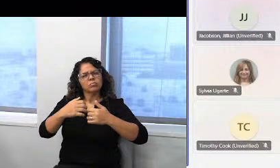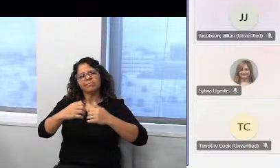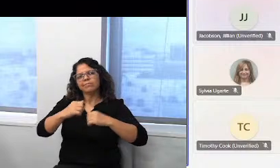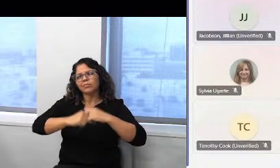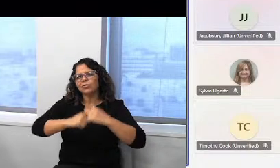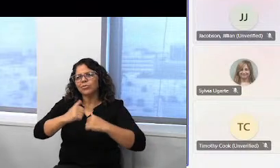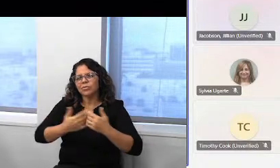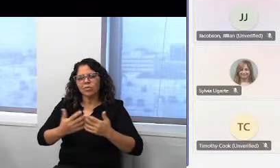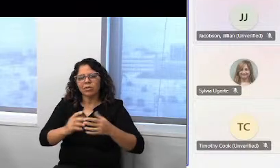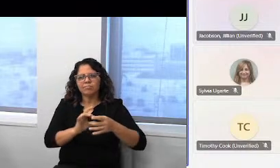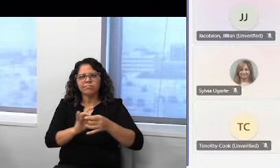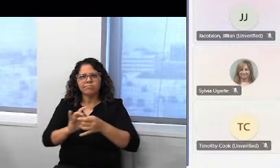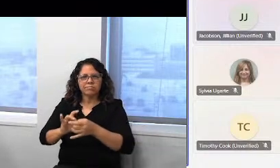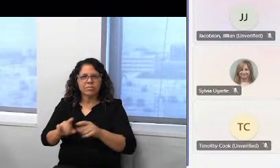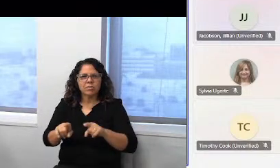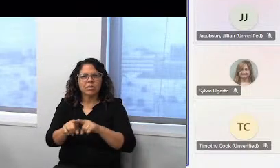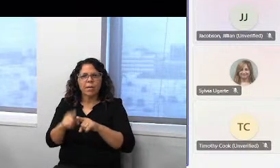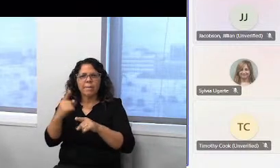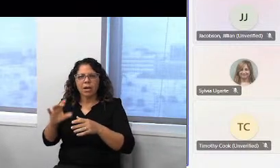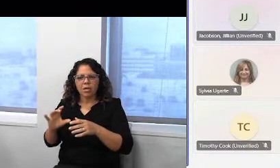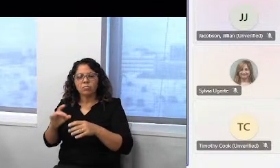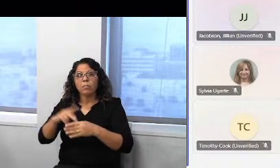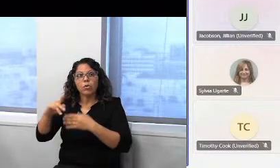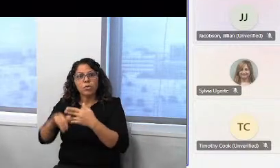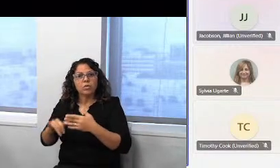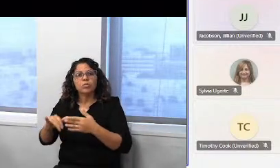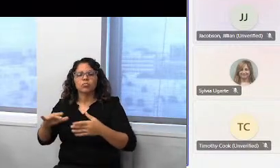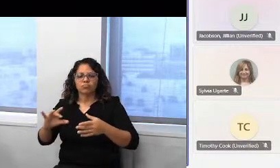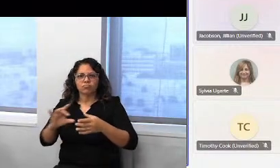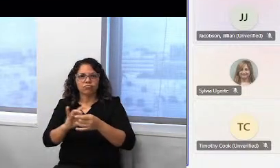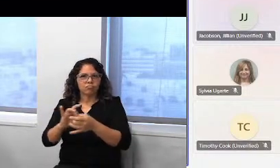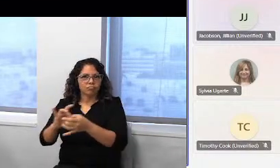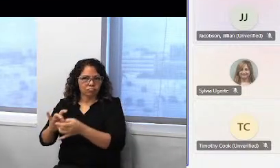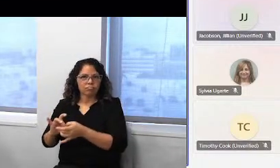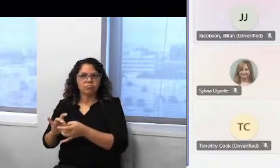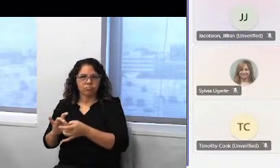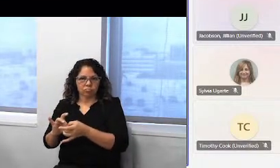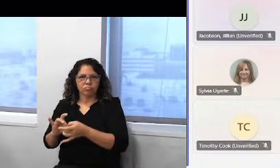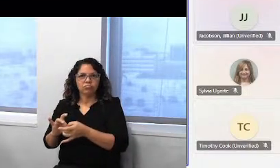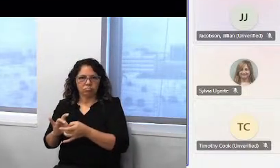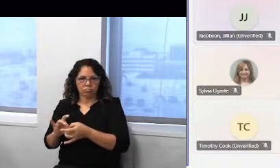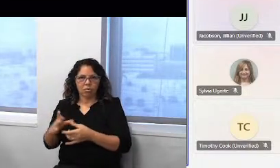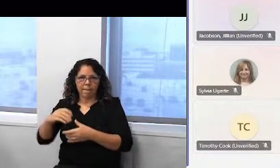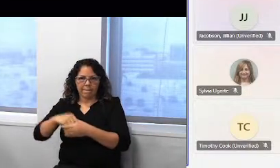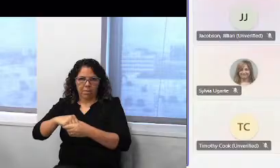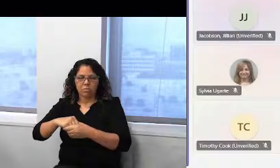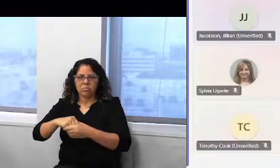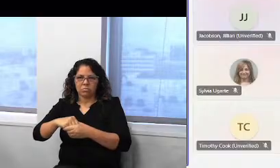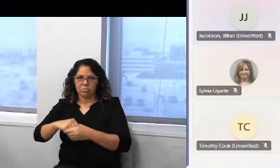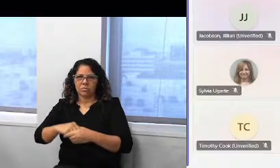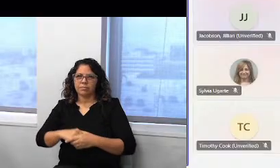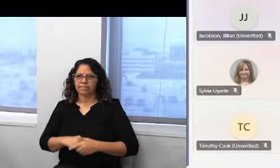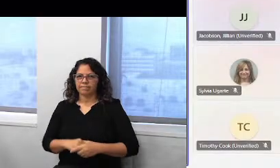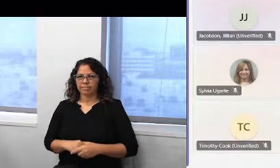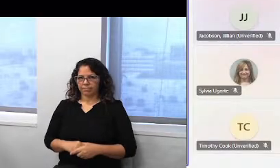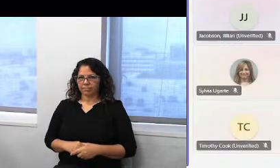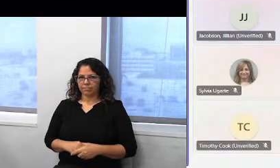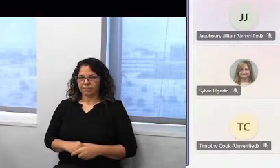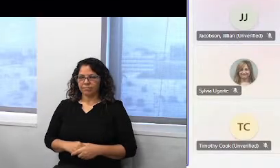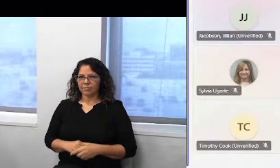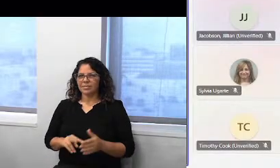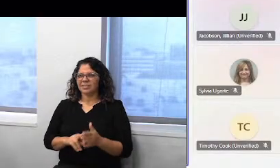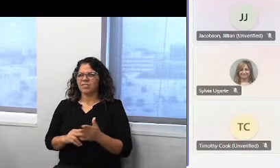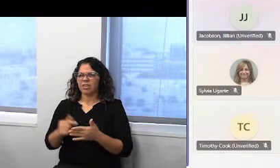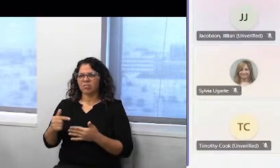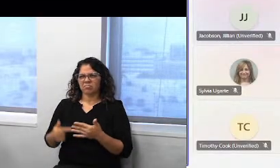that are coming through that because it was already built. So we have done a lot of that work. Very, very typical